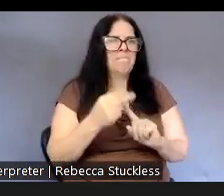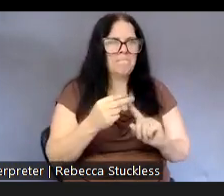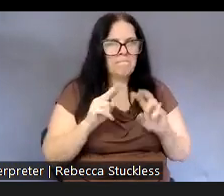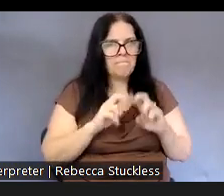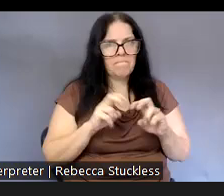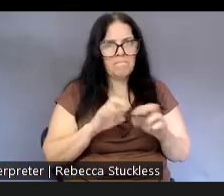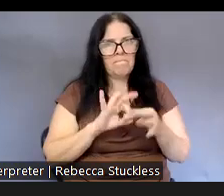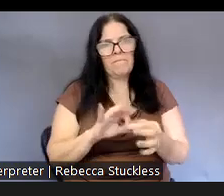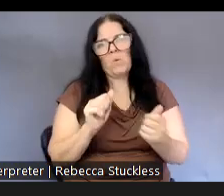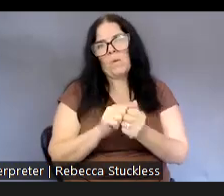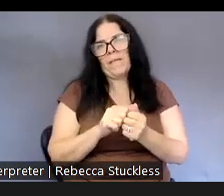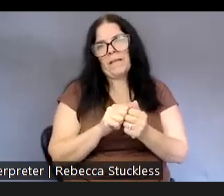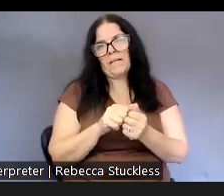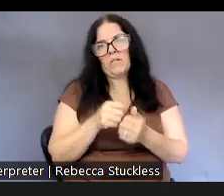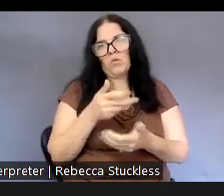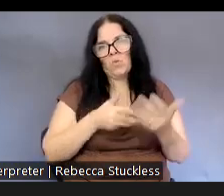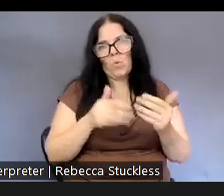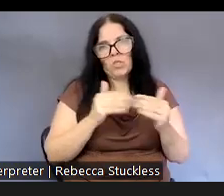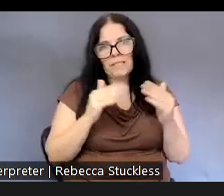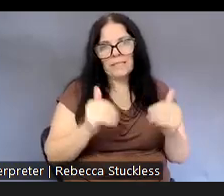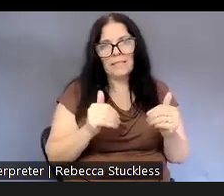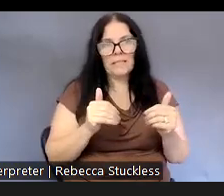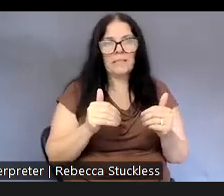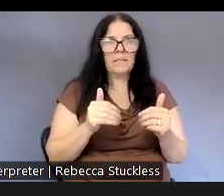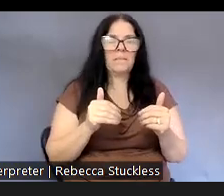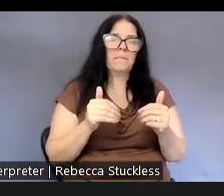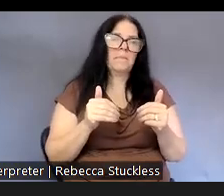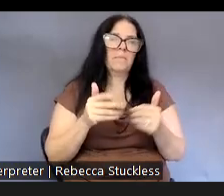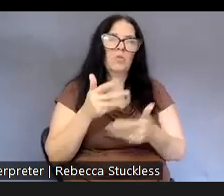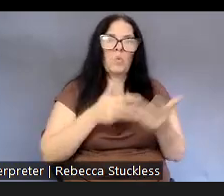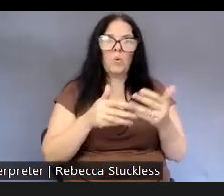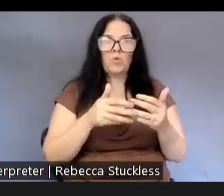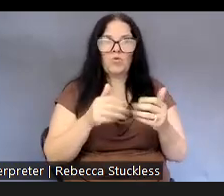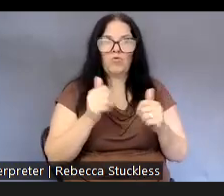the social systems or social structures in which the client